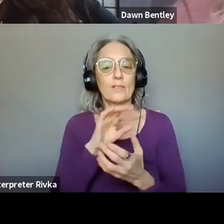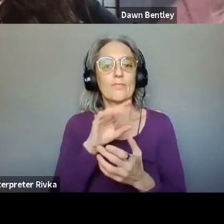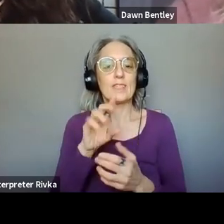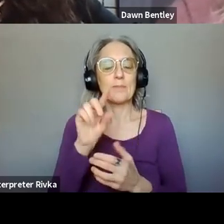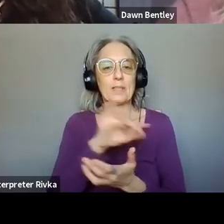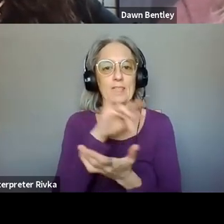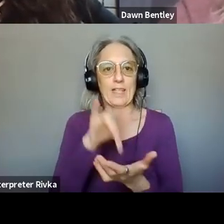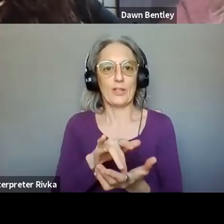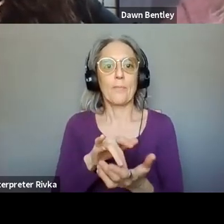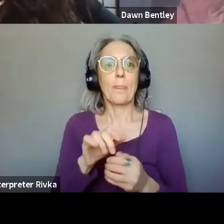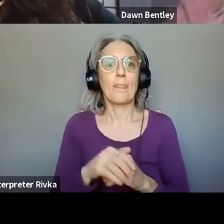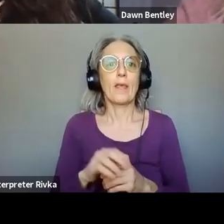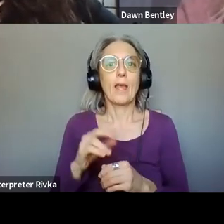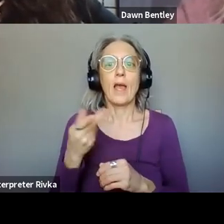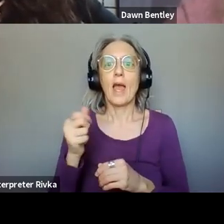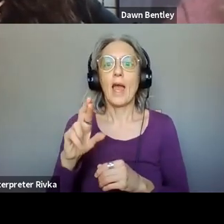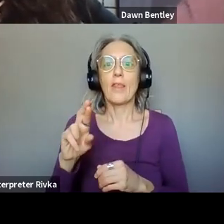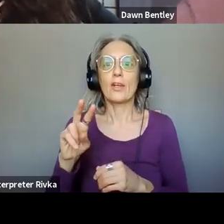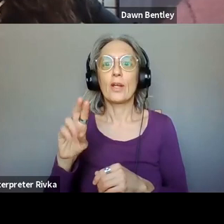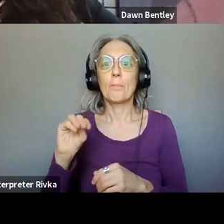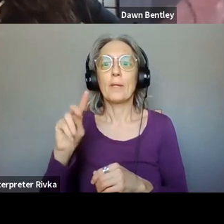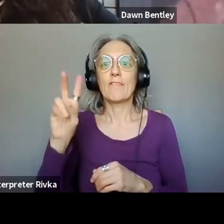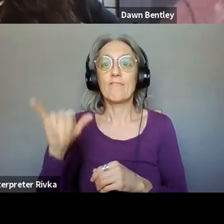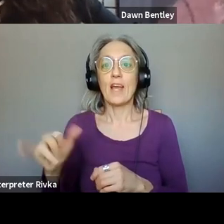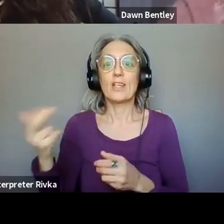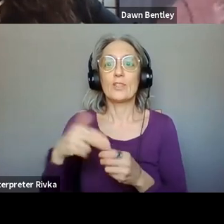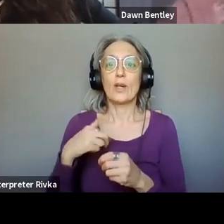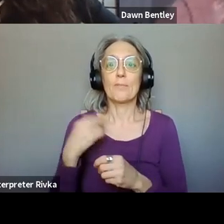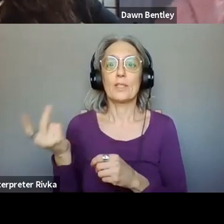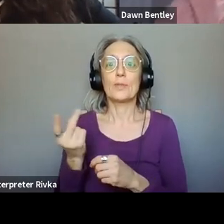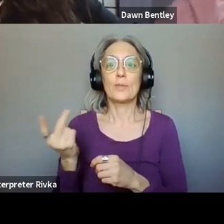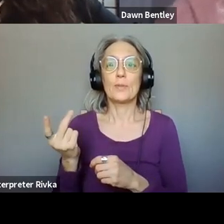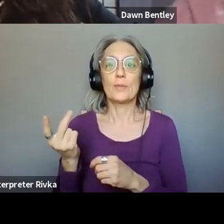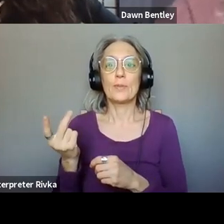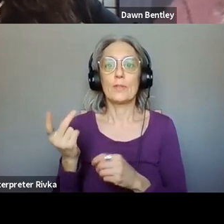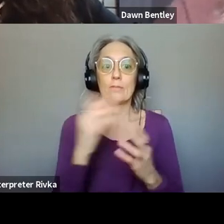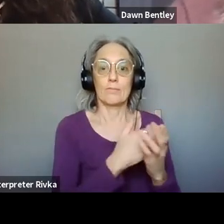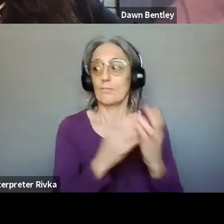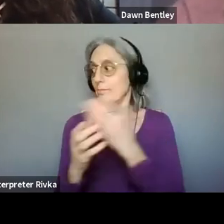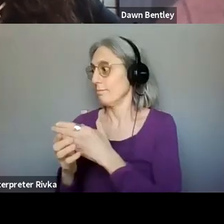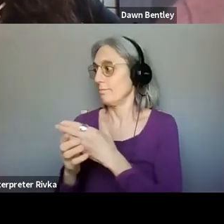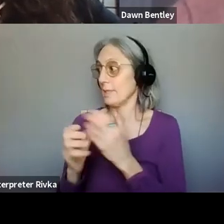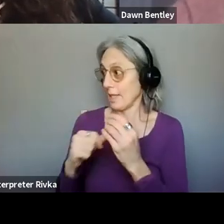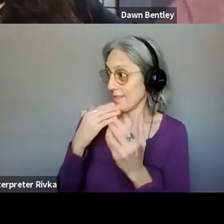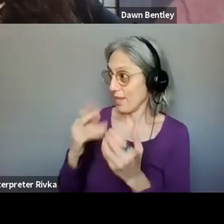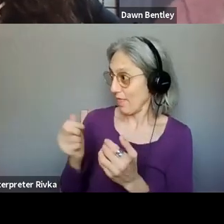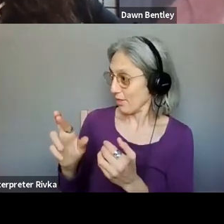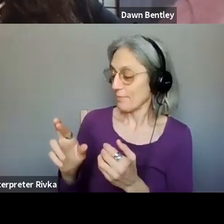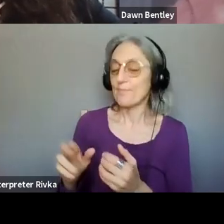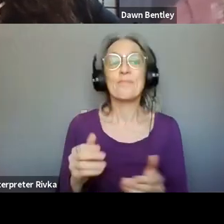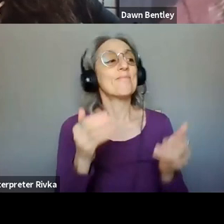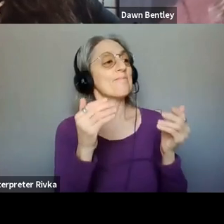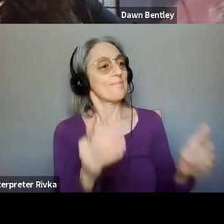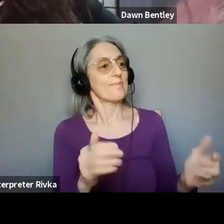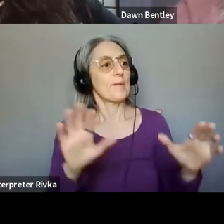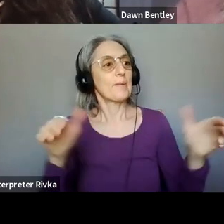McVeigh from the Lucas County Board of Developmental Disabilities. So without further ado, yes, thank you, Heather. Without further ado, I